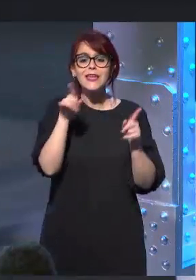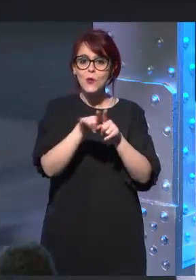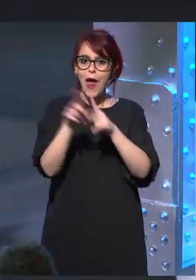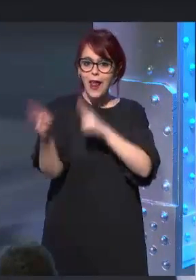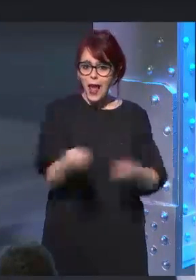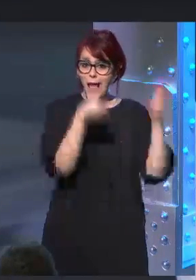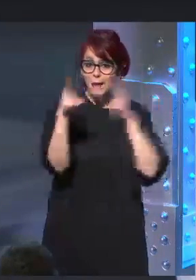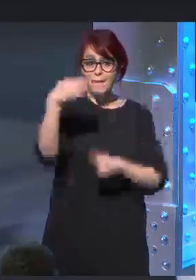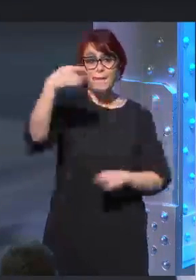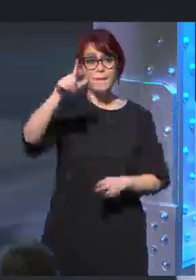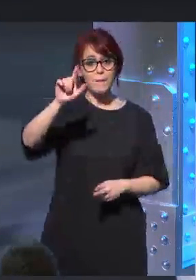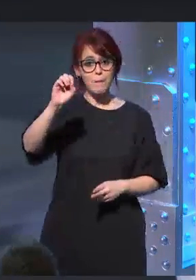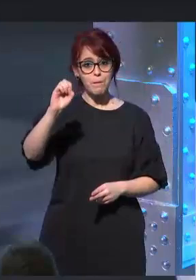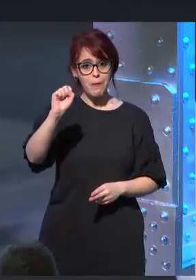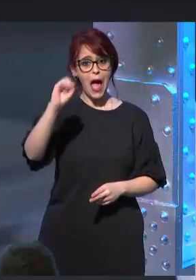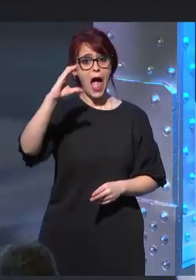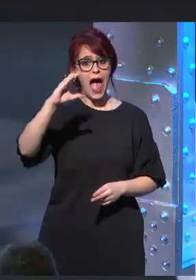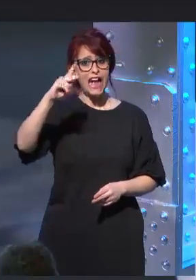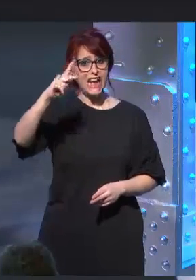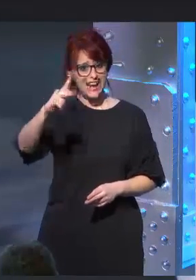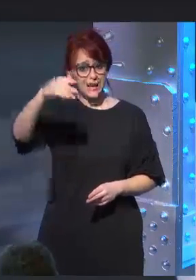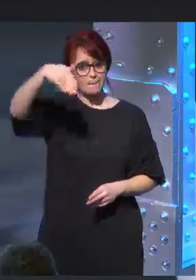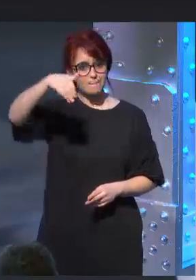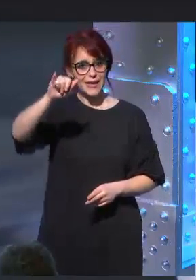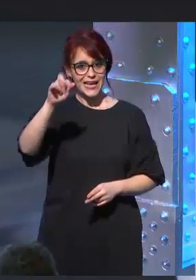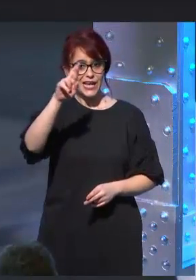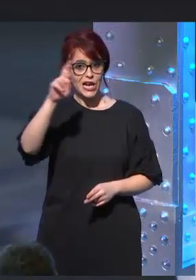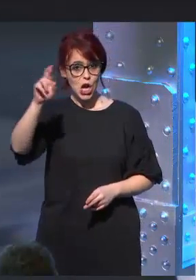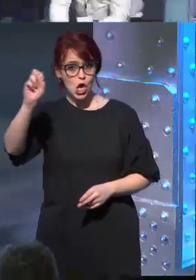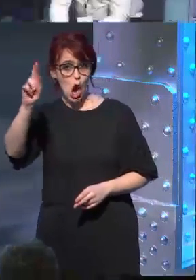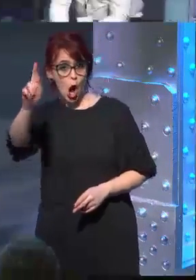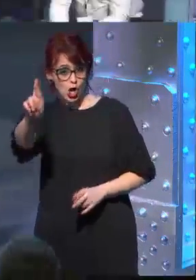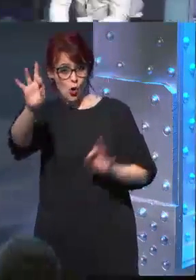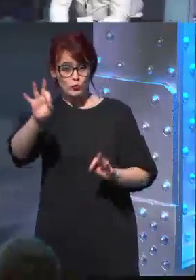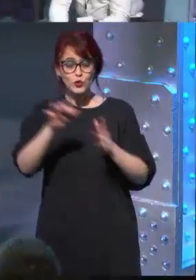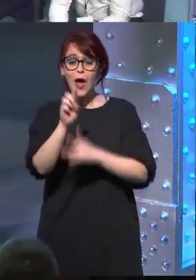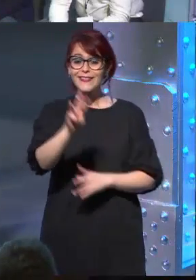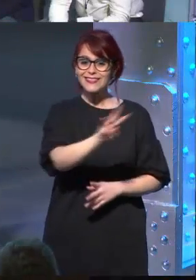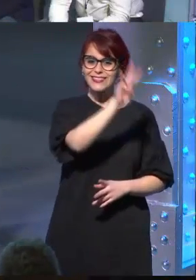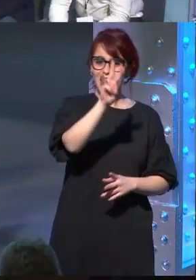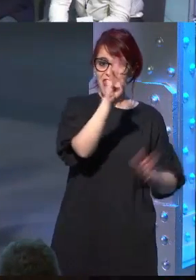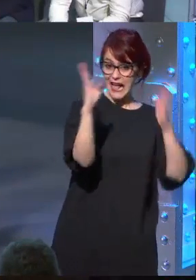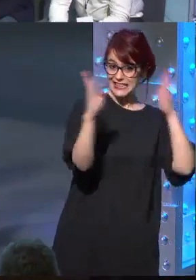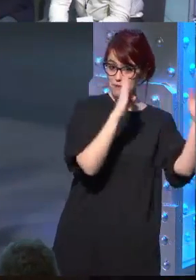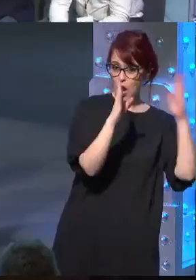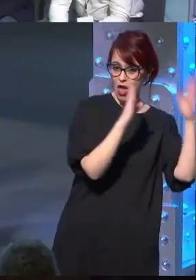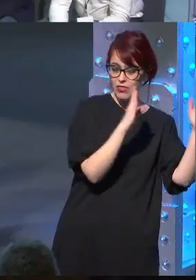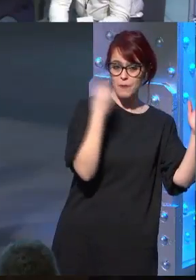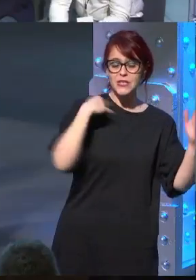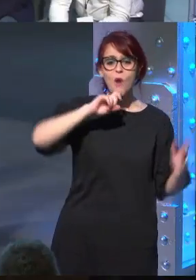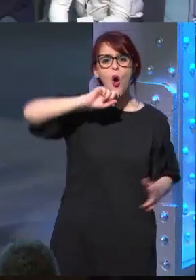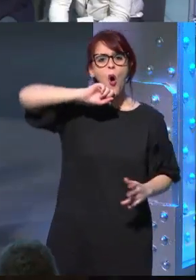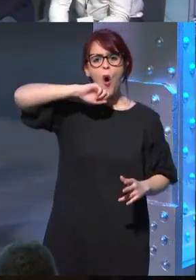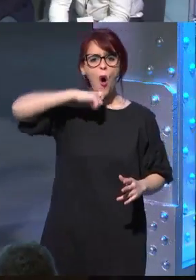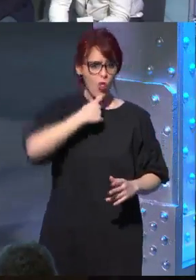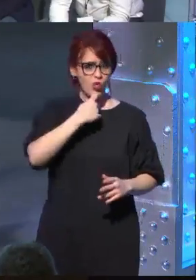was updating myself in the Black Mirror episodes, and I don't want to spoil the series for